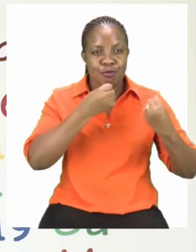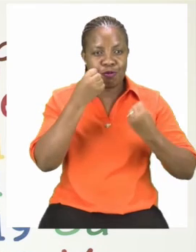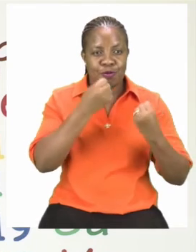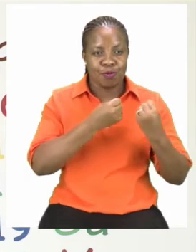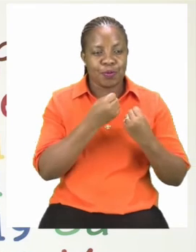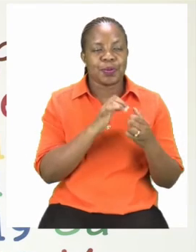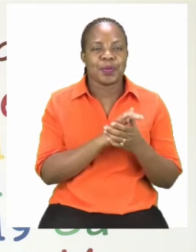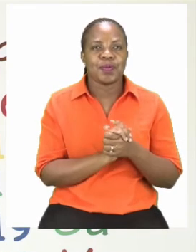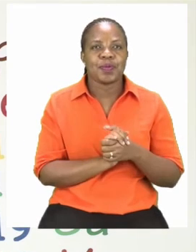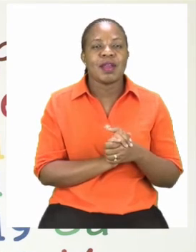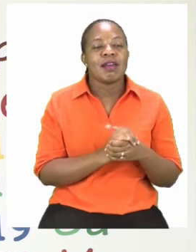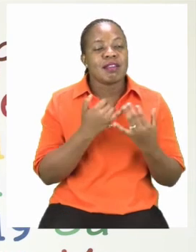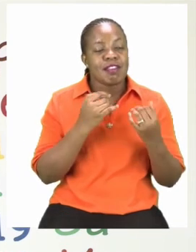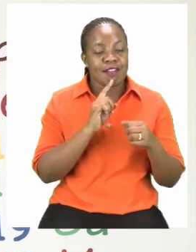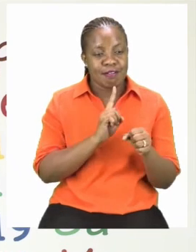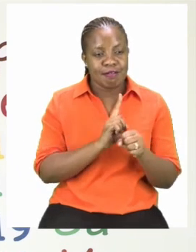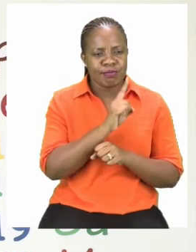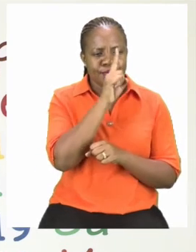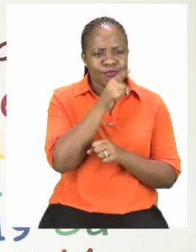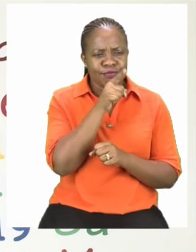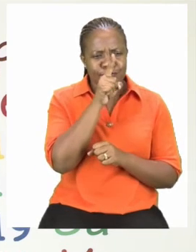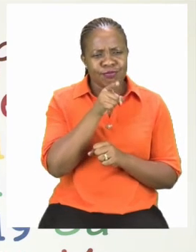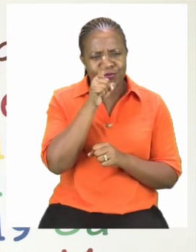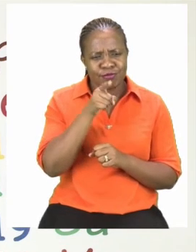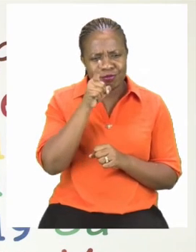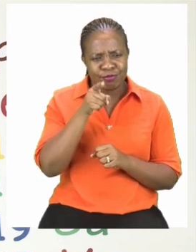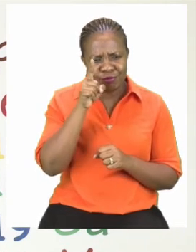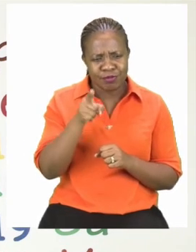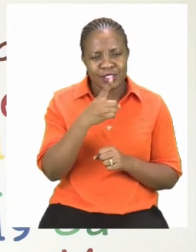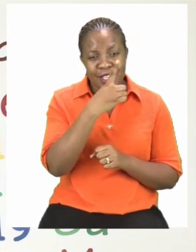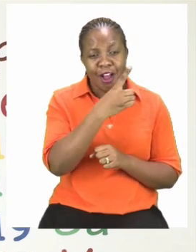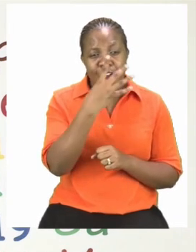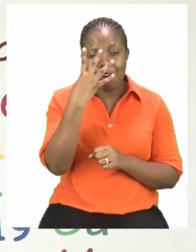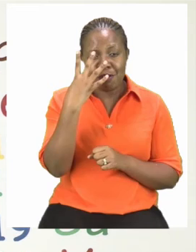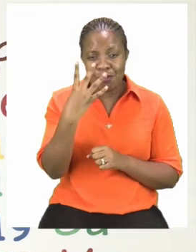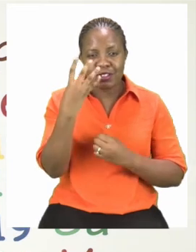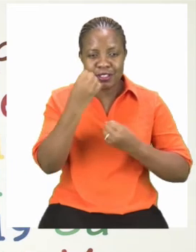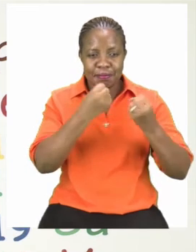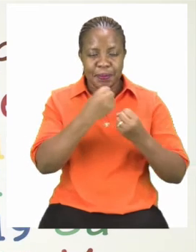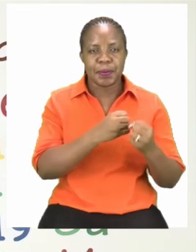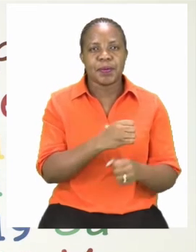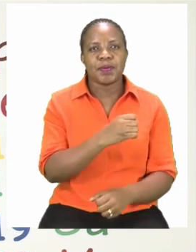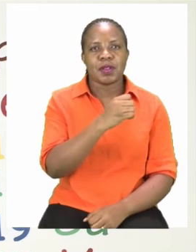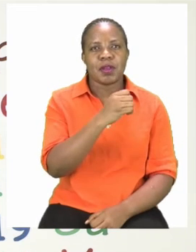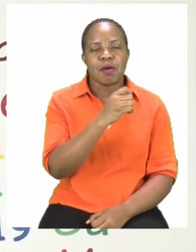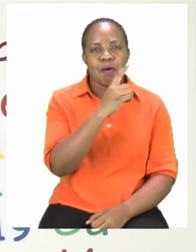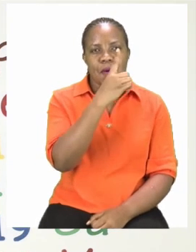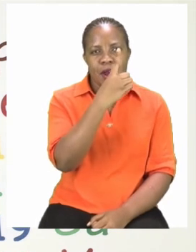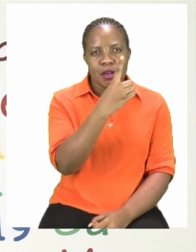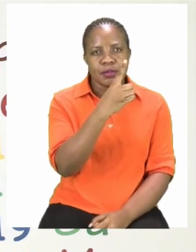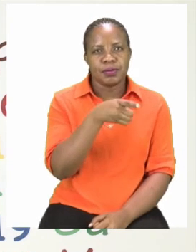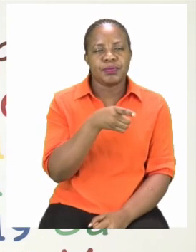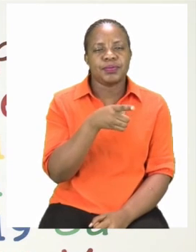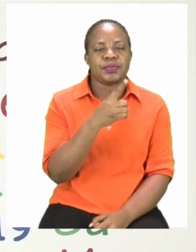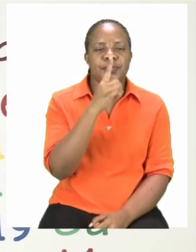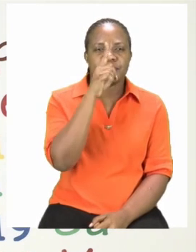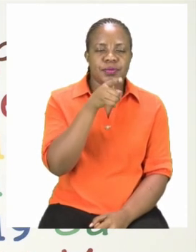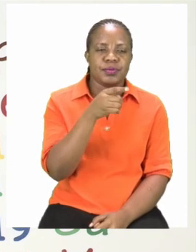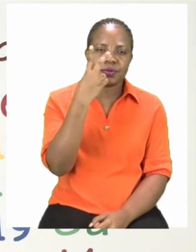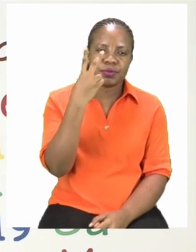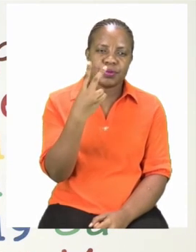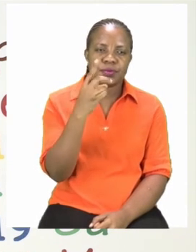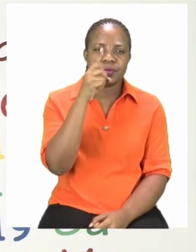the numbers, not the zeros, but the numbers. So we're going to cover our zeros, and